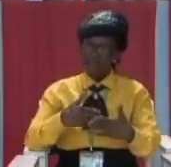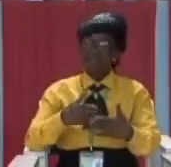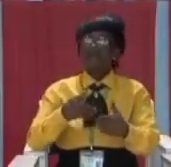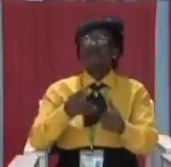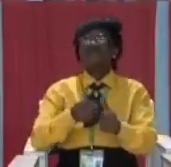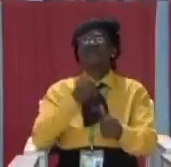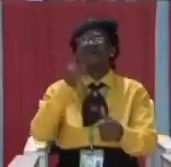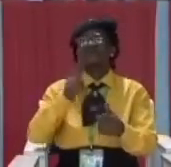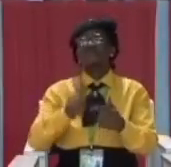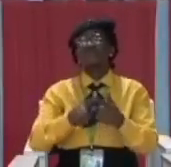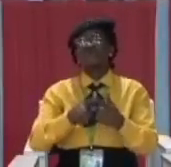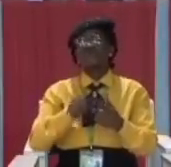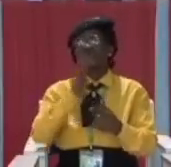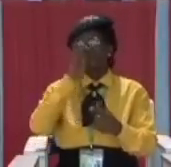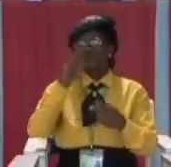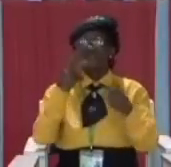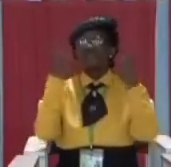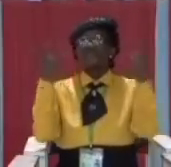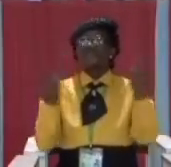First to be victorious.